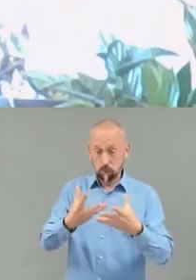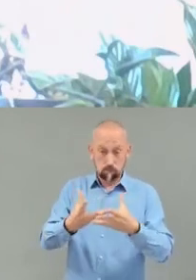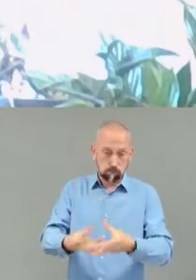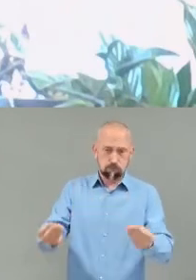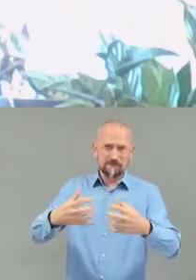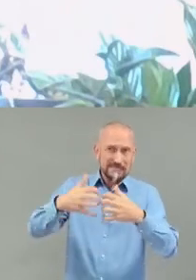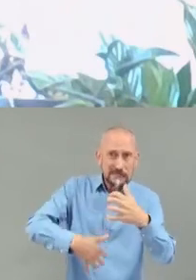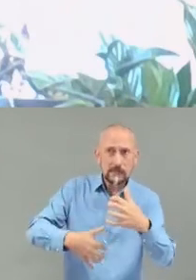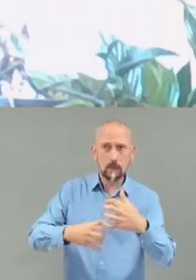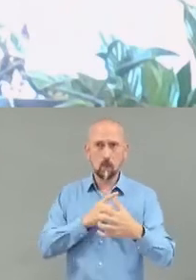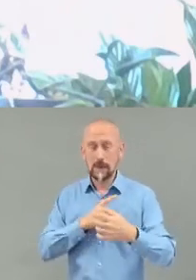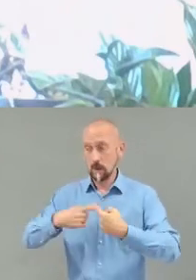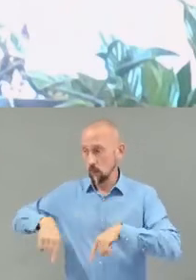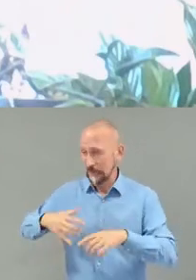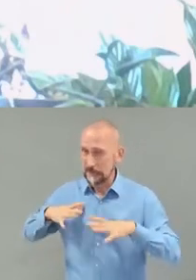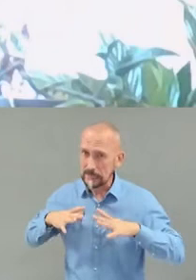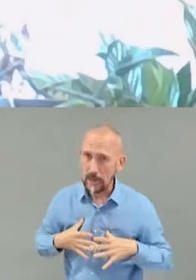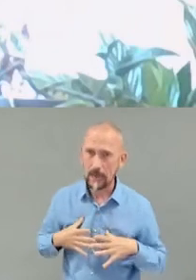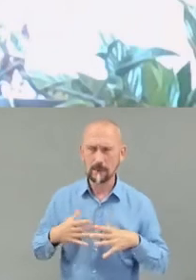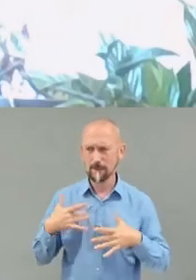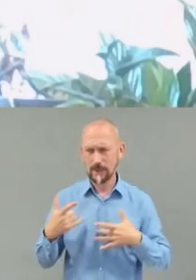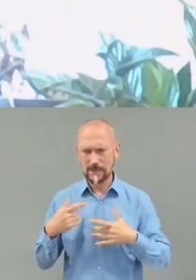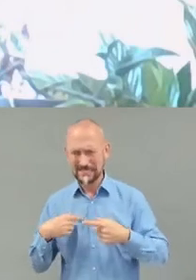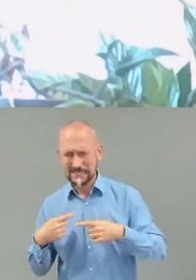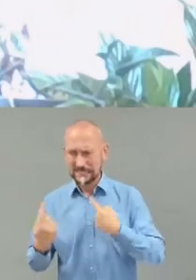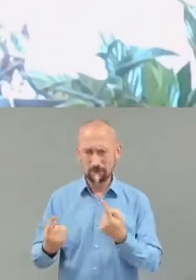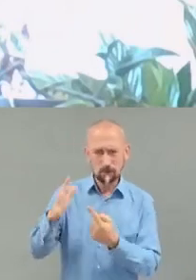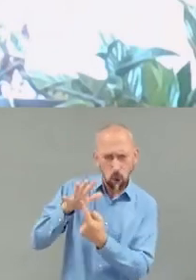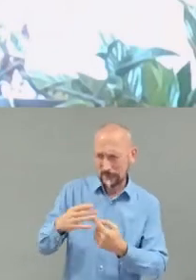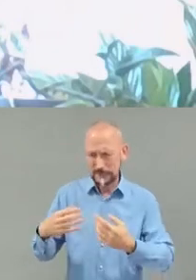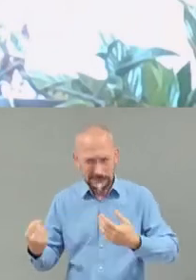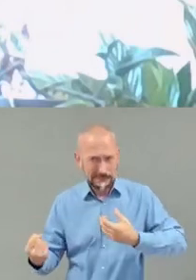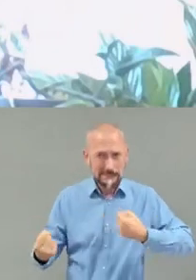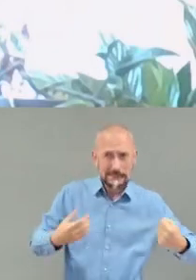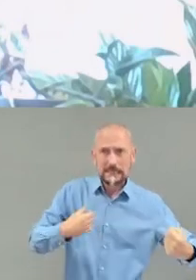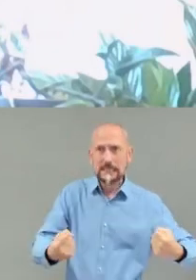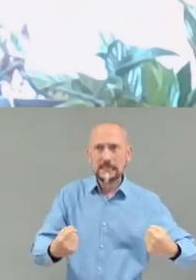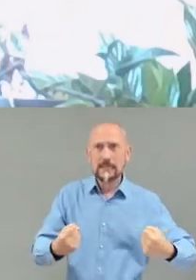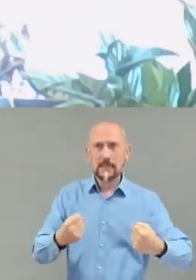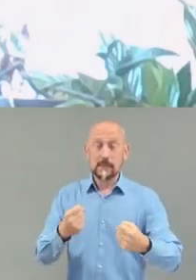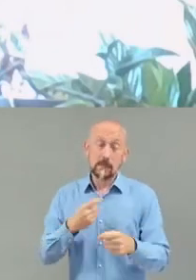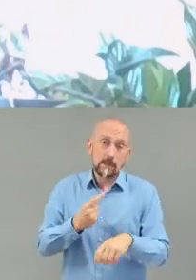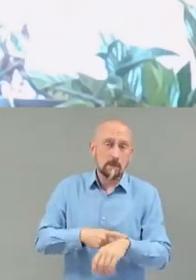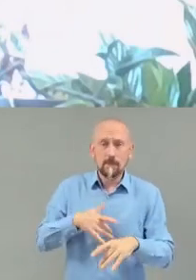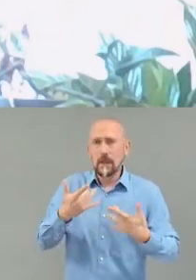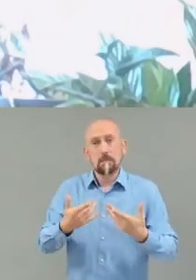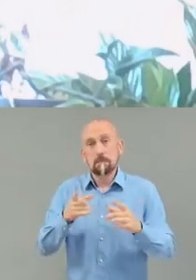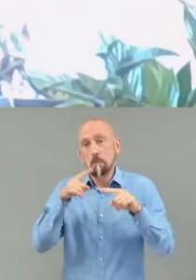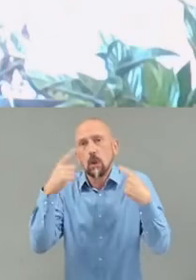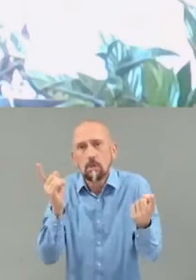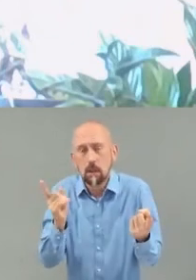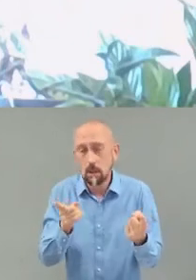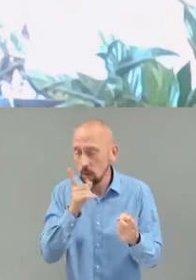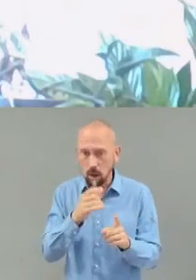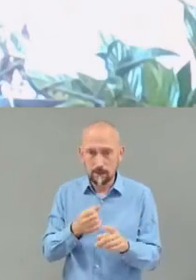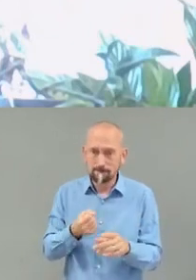it will make a difference. But my sense is that it's through this deep depth of emotional work that real change is